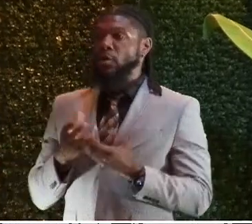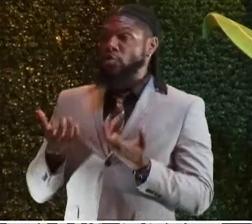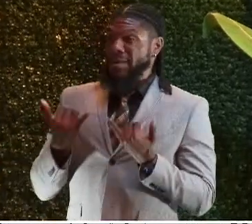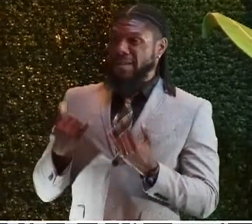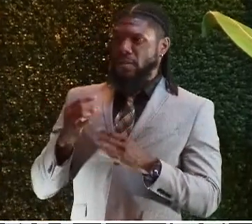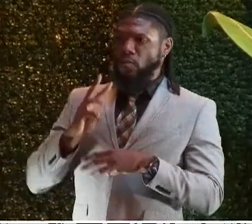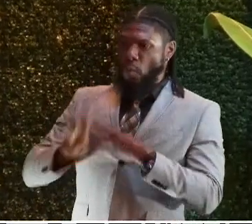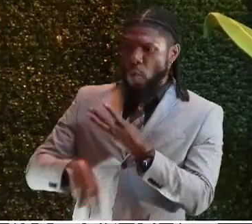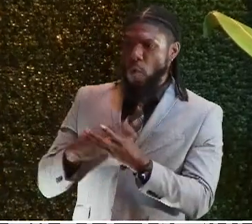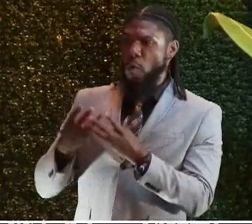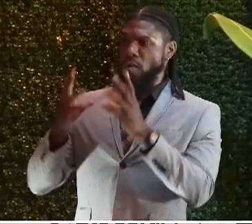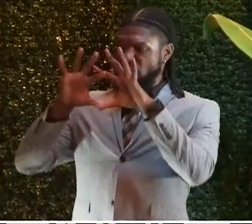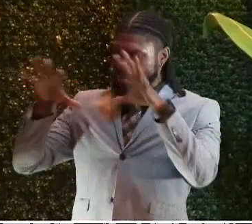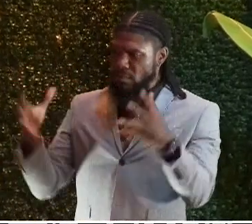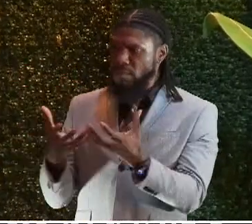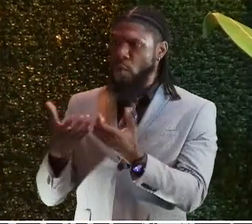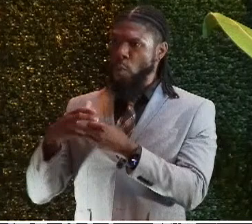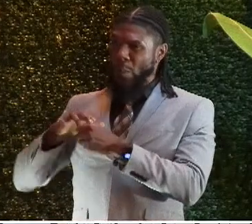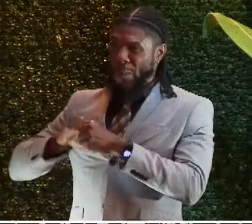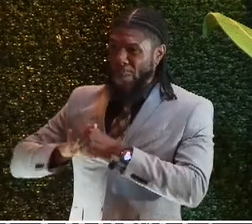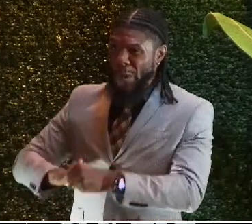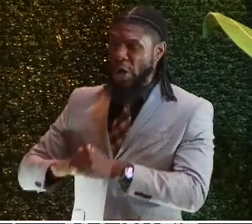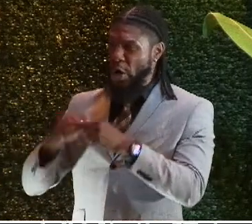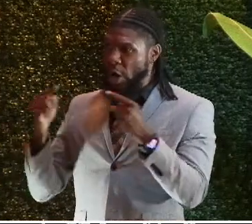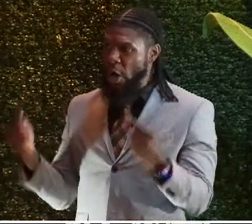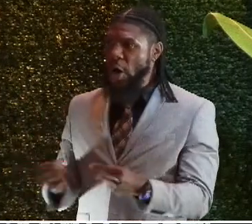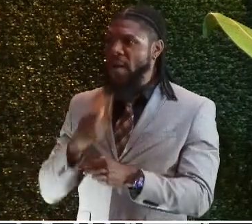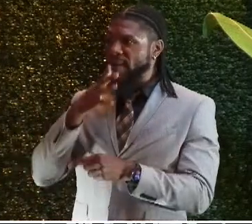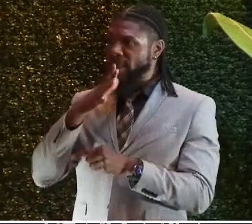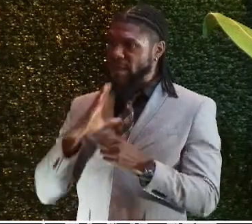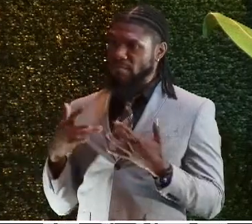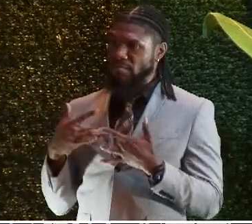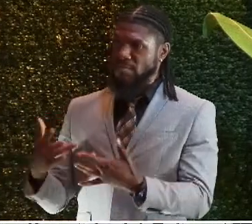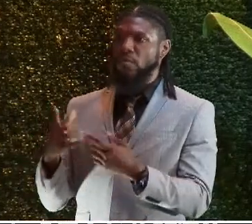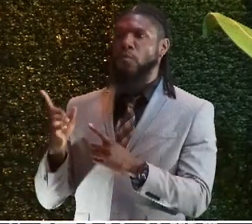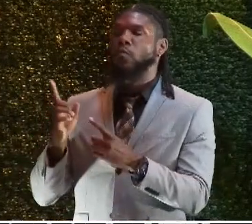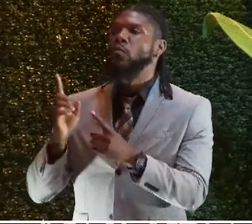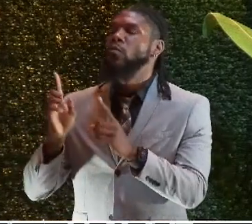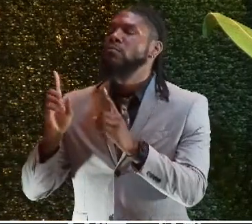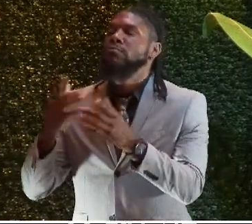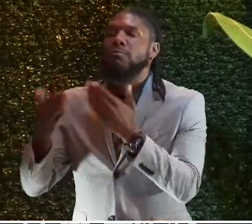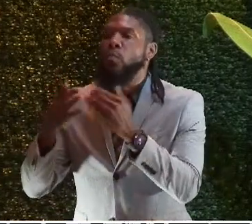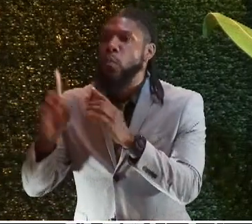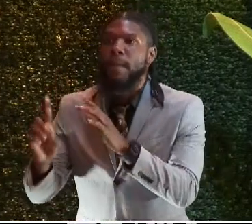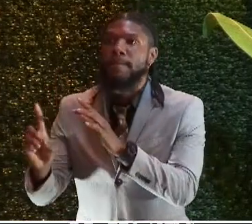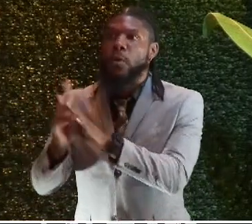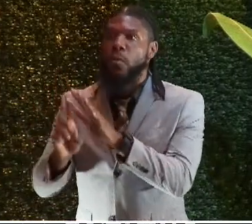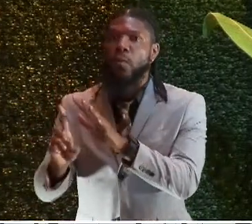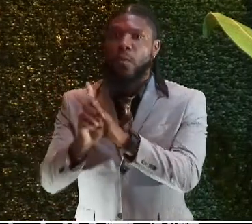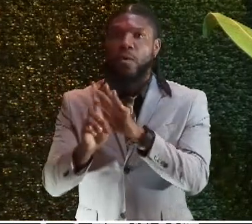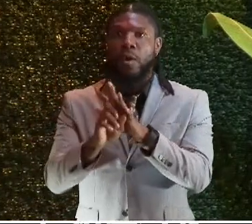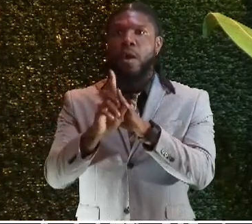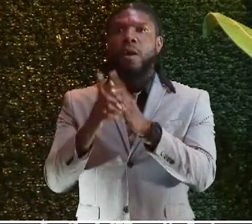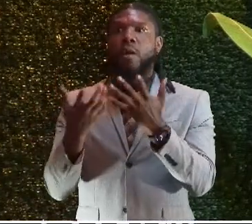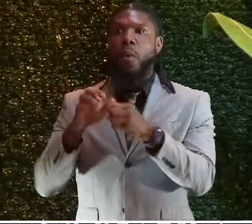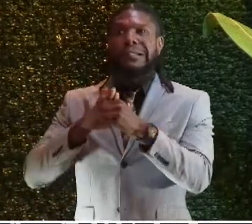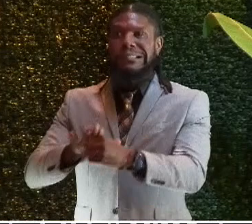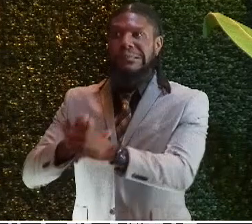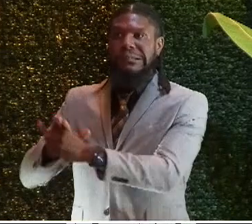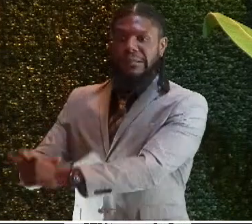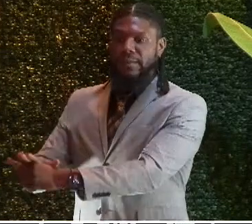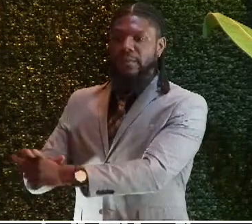to oppress and harm femininity wherever it pops up. That is why we as women,